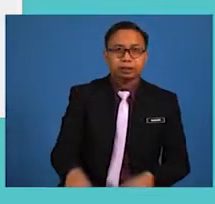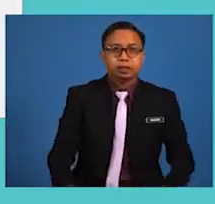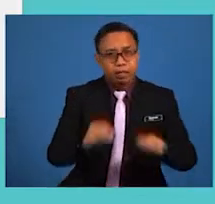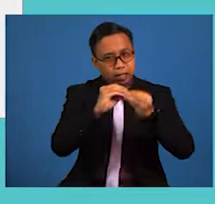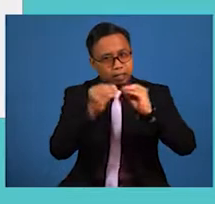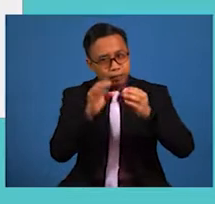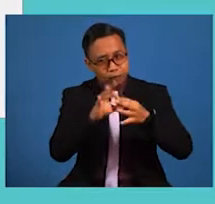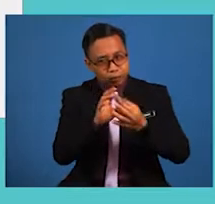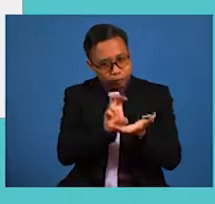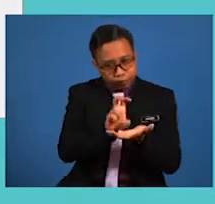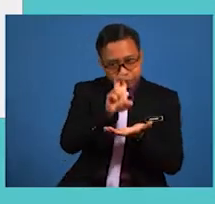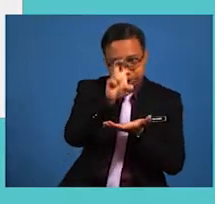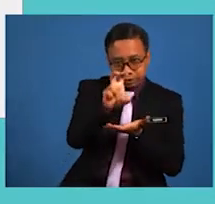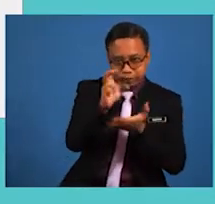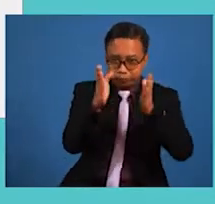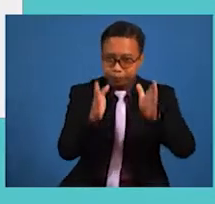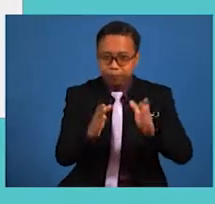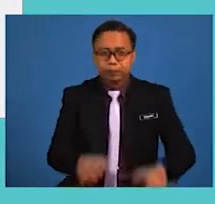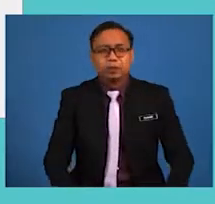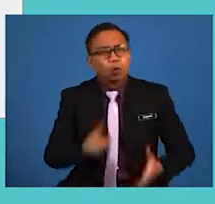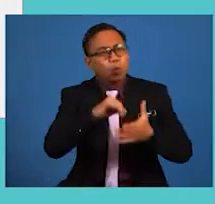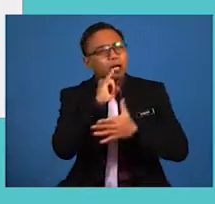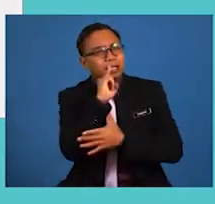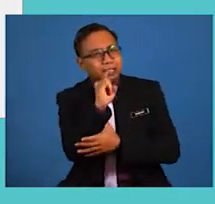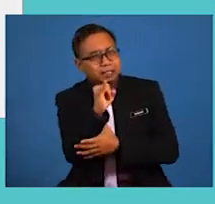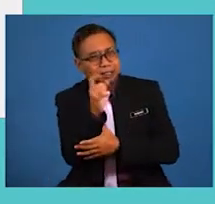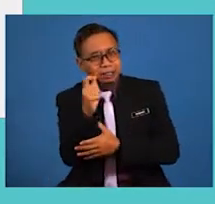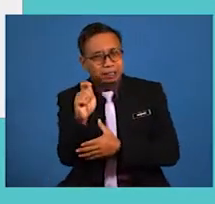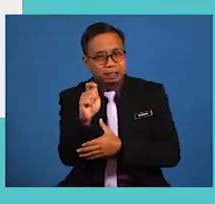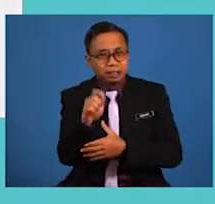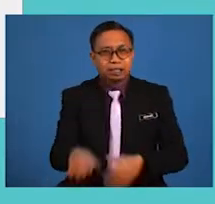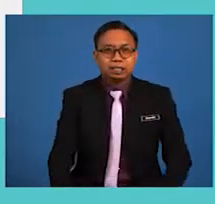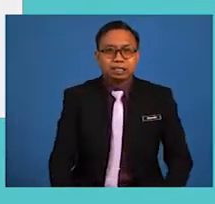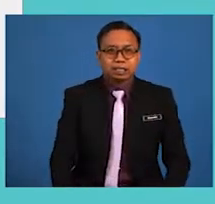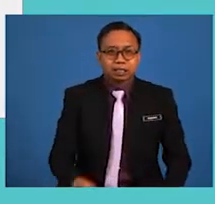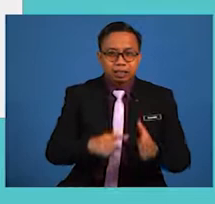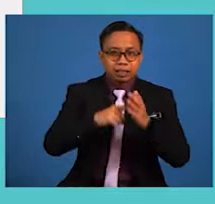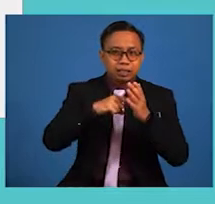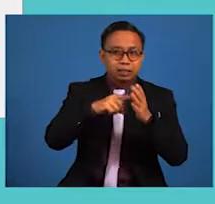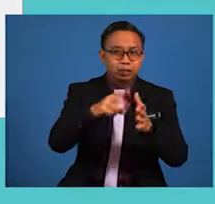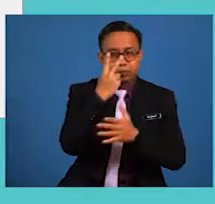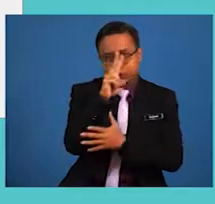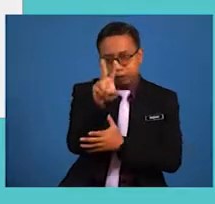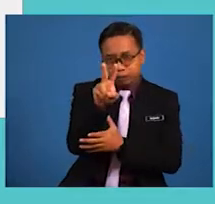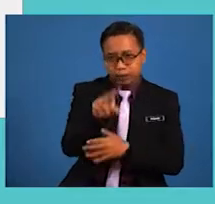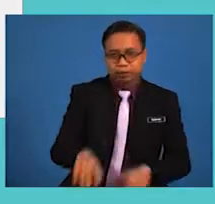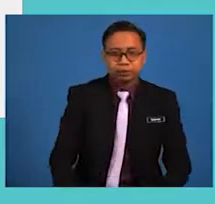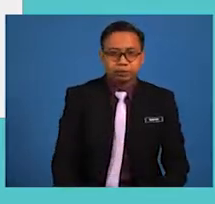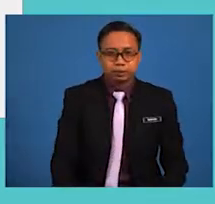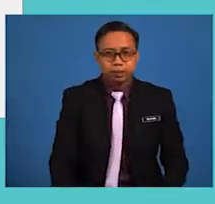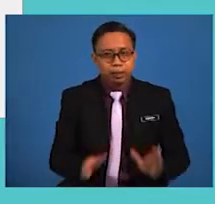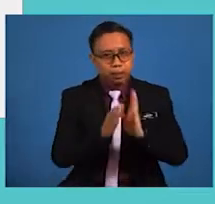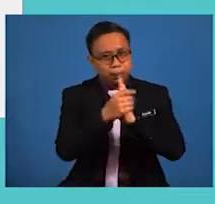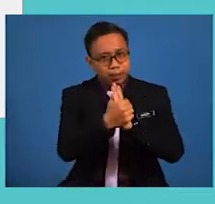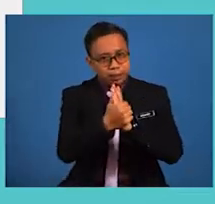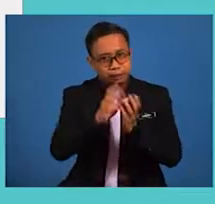of investors. What is the prominent information indicated in this visual? By